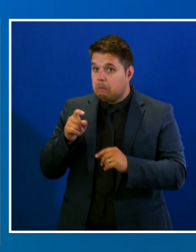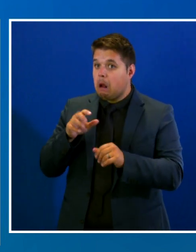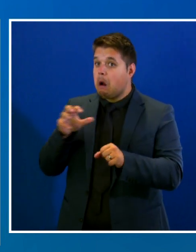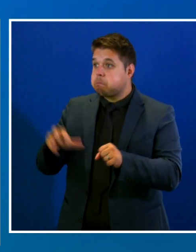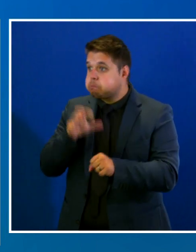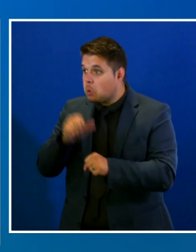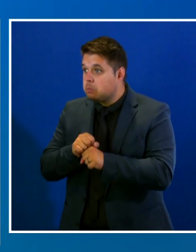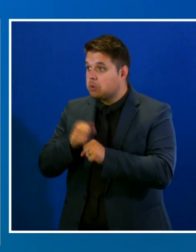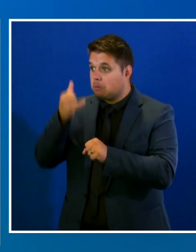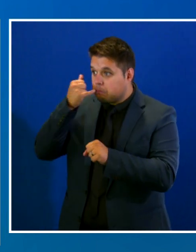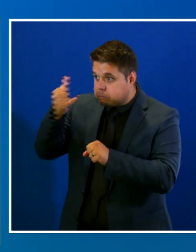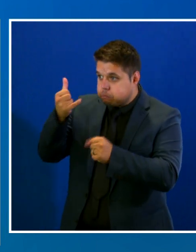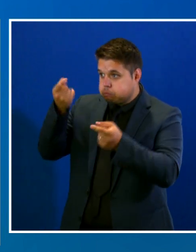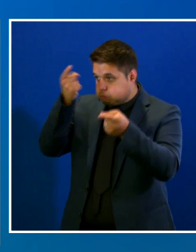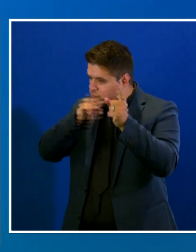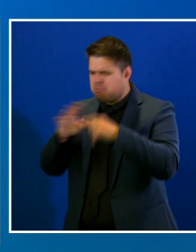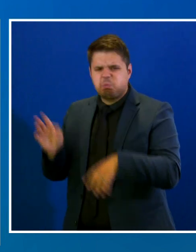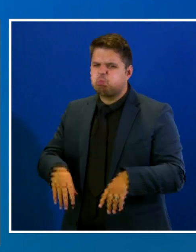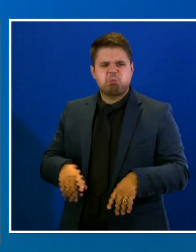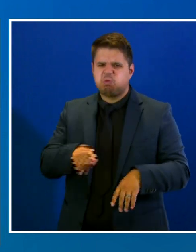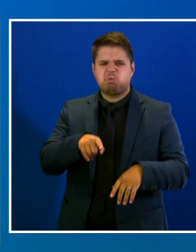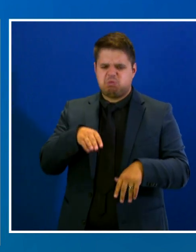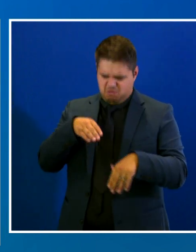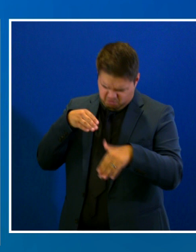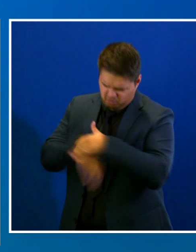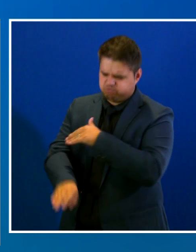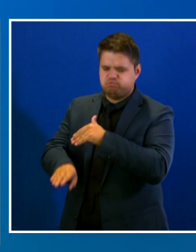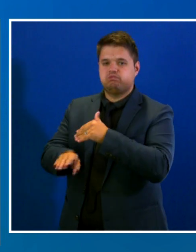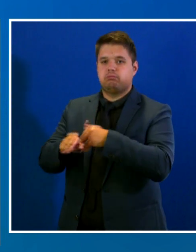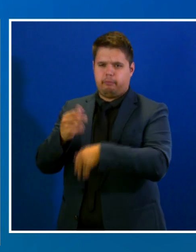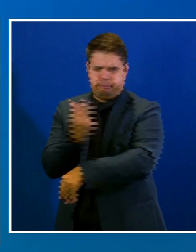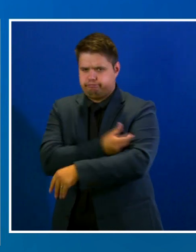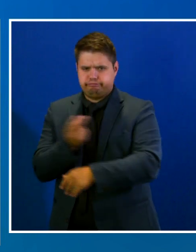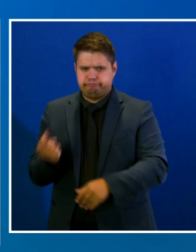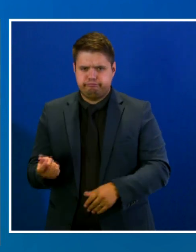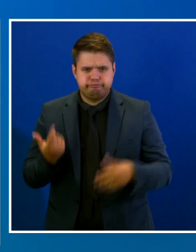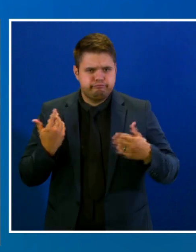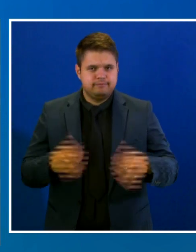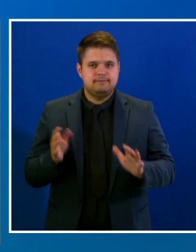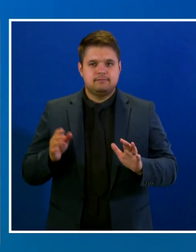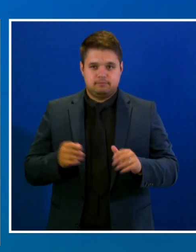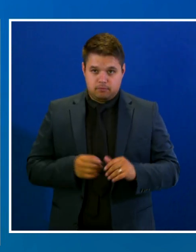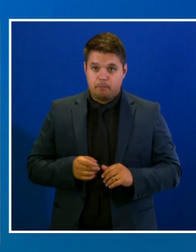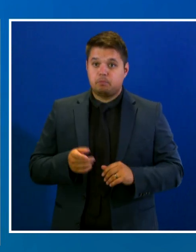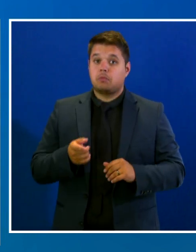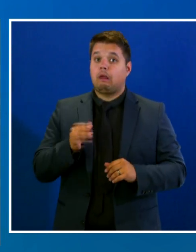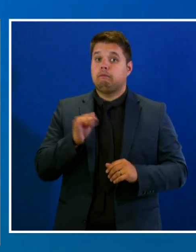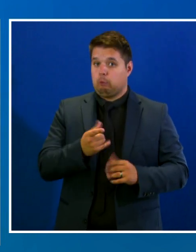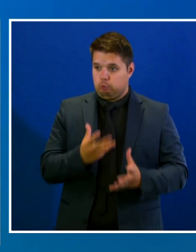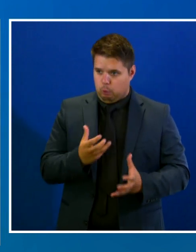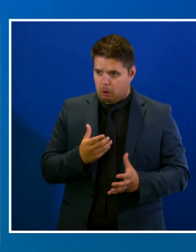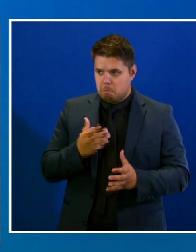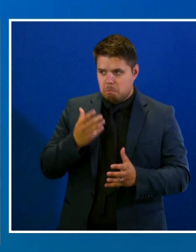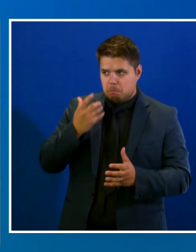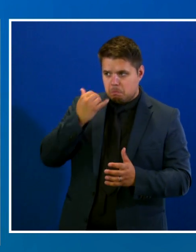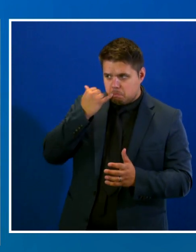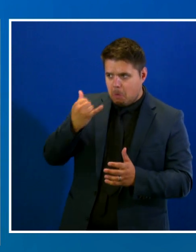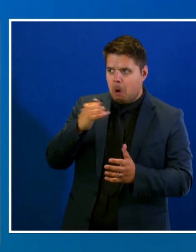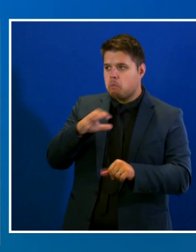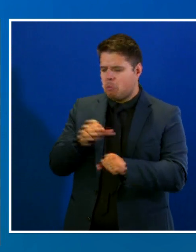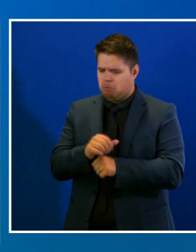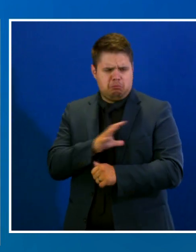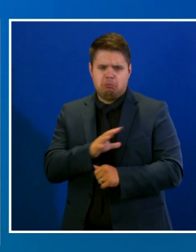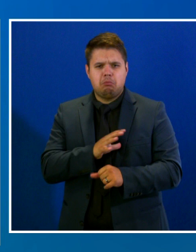at Tower Mall by visiting the link found on the Clark County Public Health's website. And if you do not